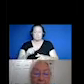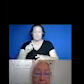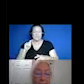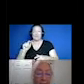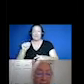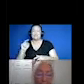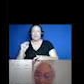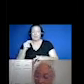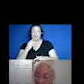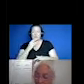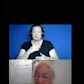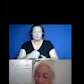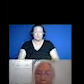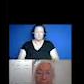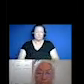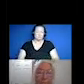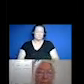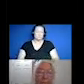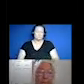color.